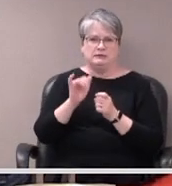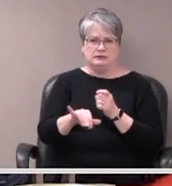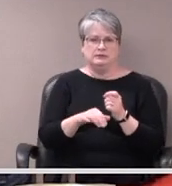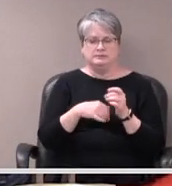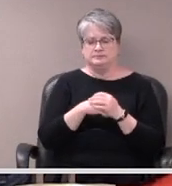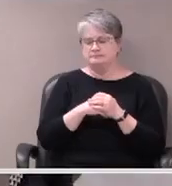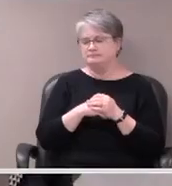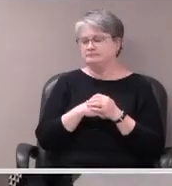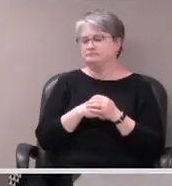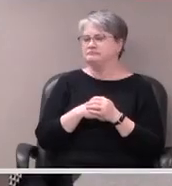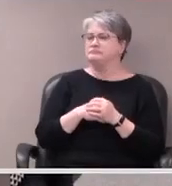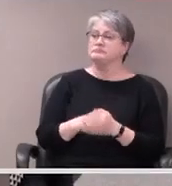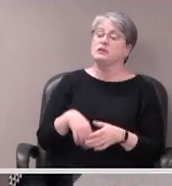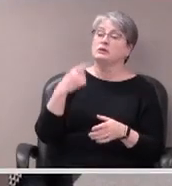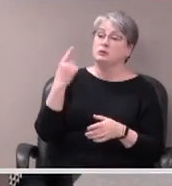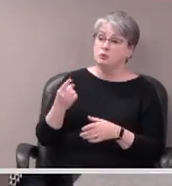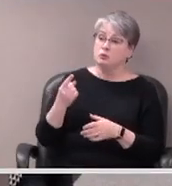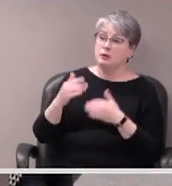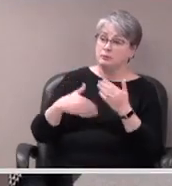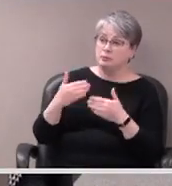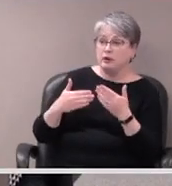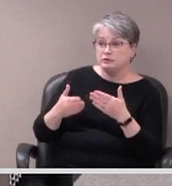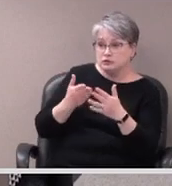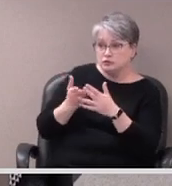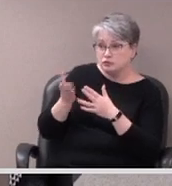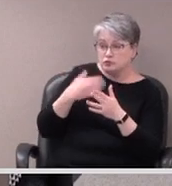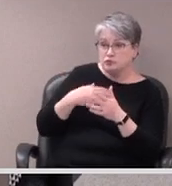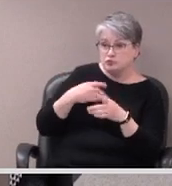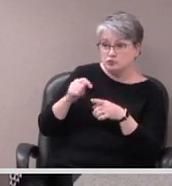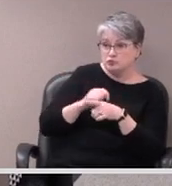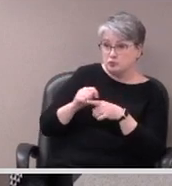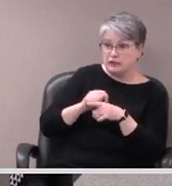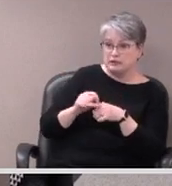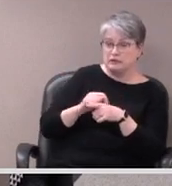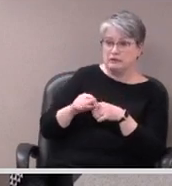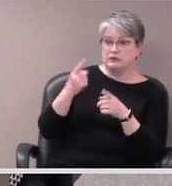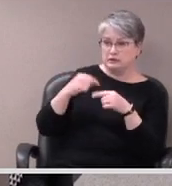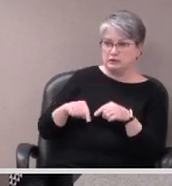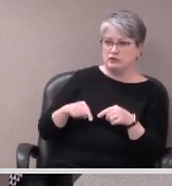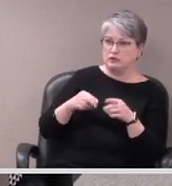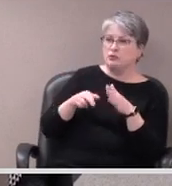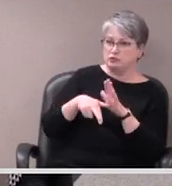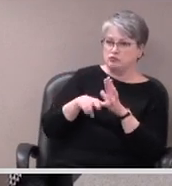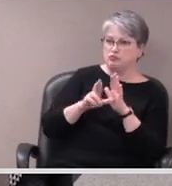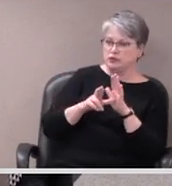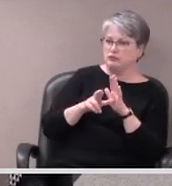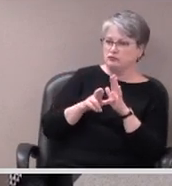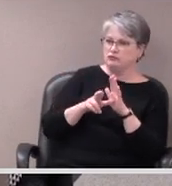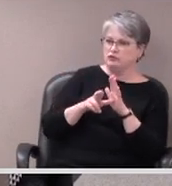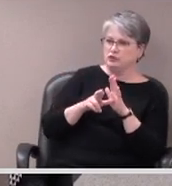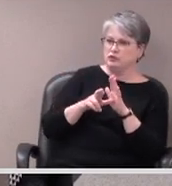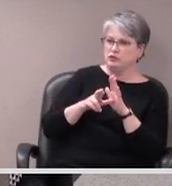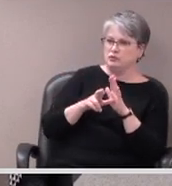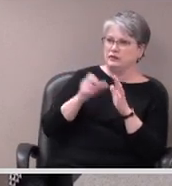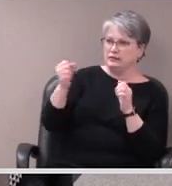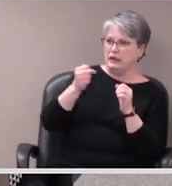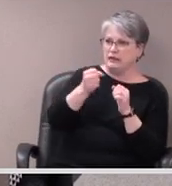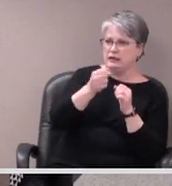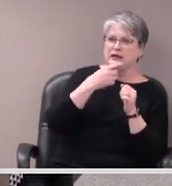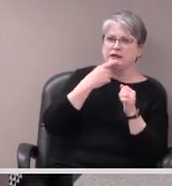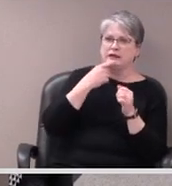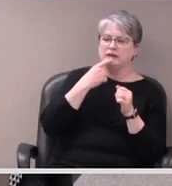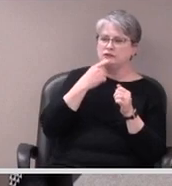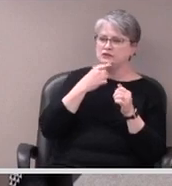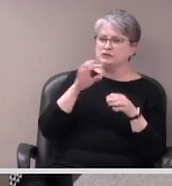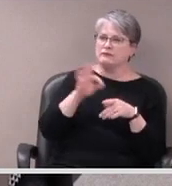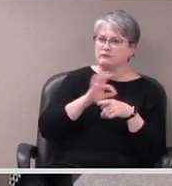One of the processes through the training is that we go over the allocation formula with the principals. And